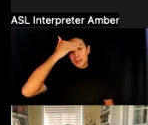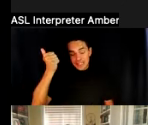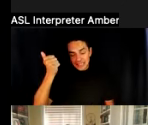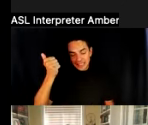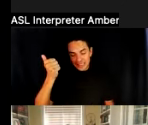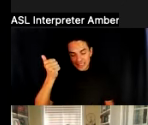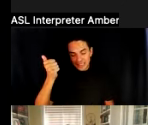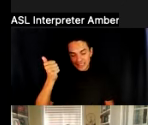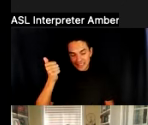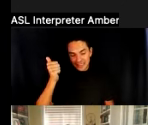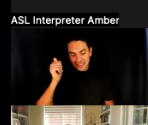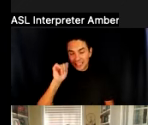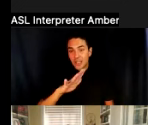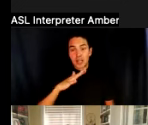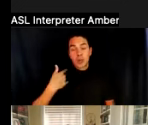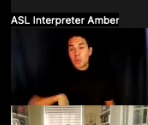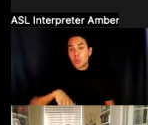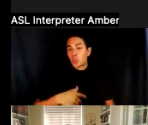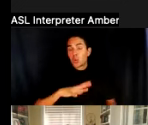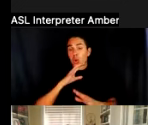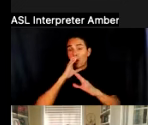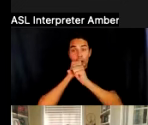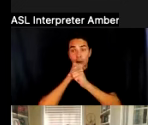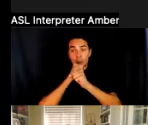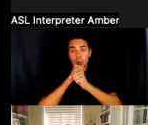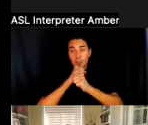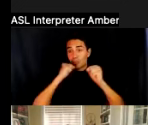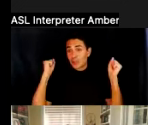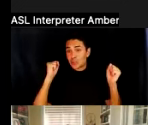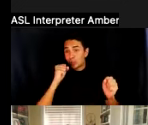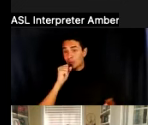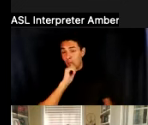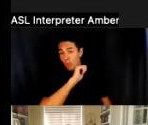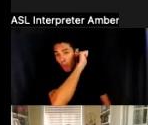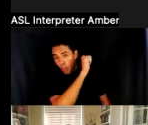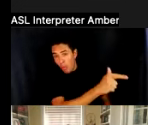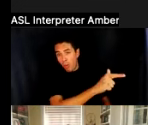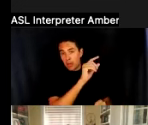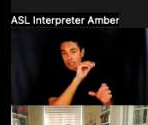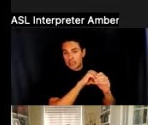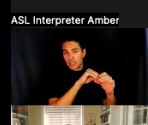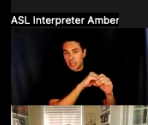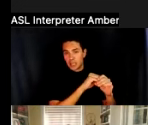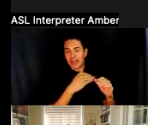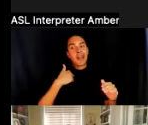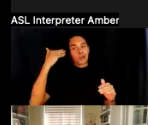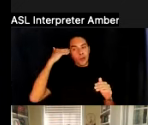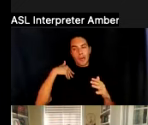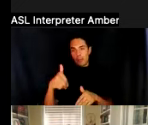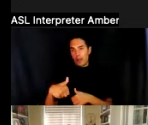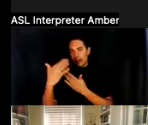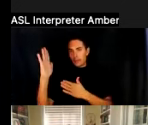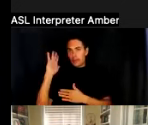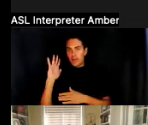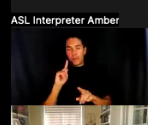yeah, that could have been a whole breach of confidentiality to everybody in the, and I just want to say, and I know I brought it up before,